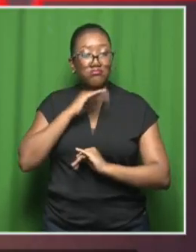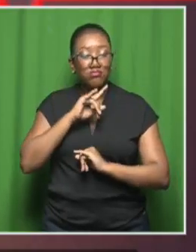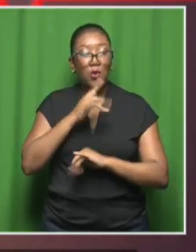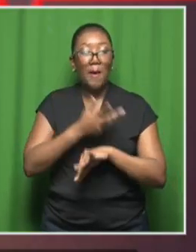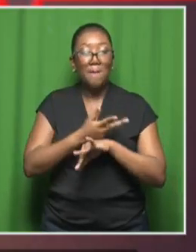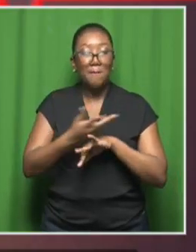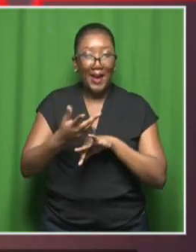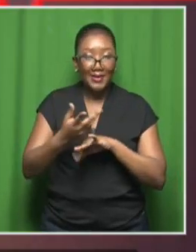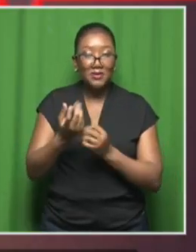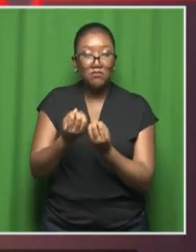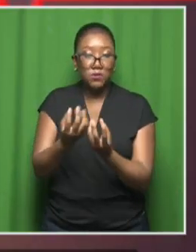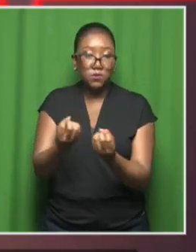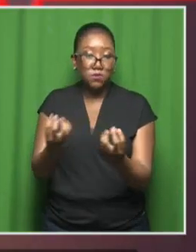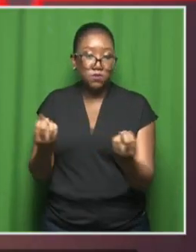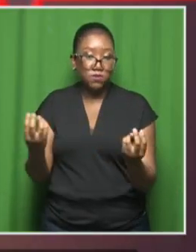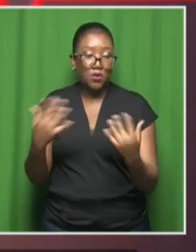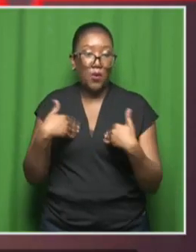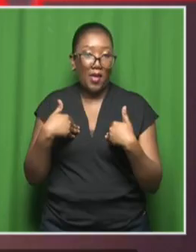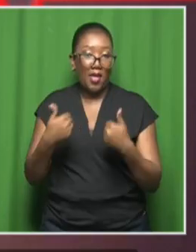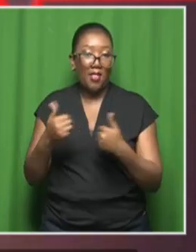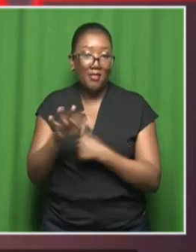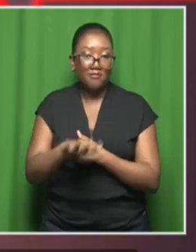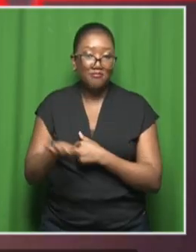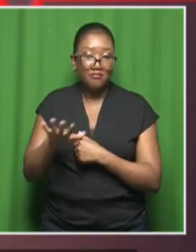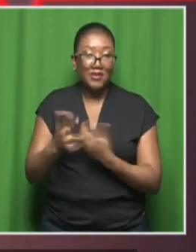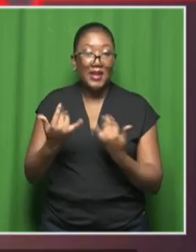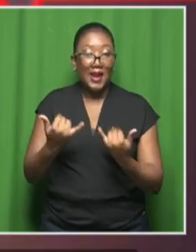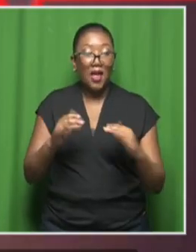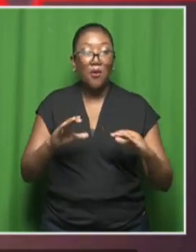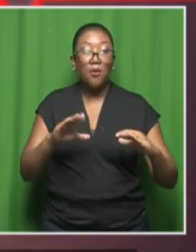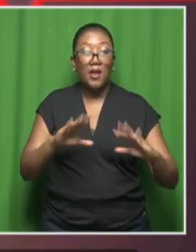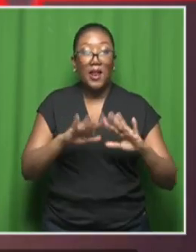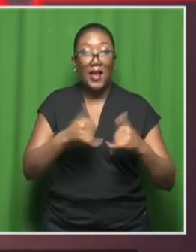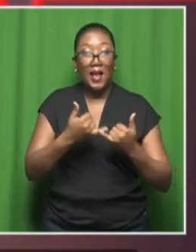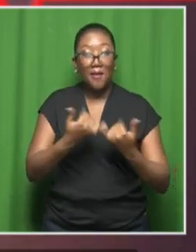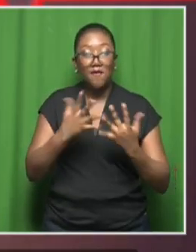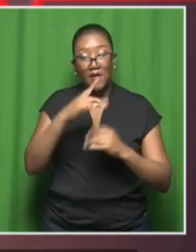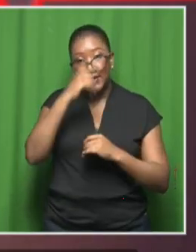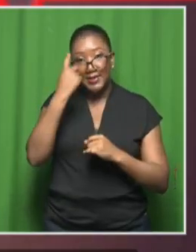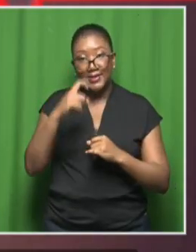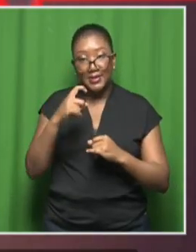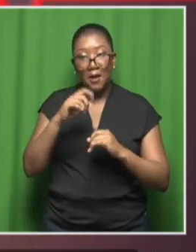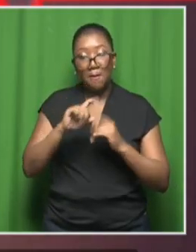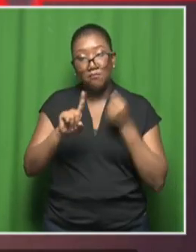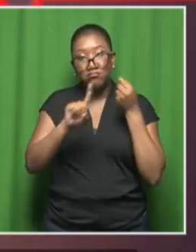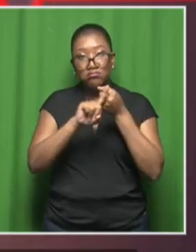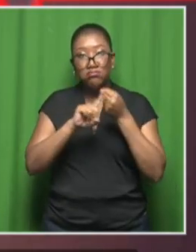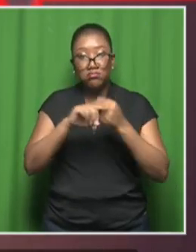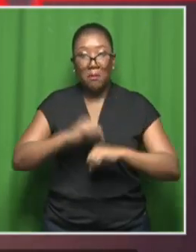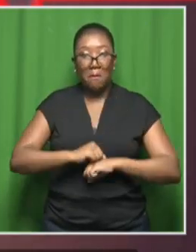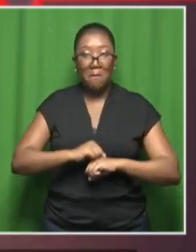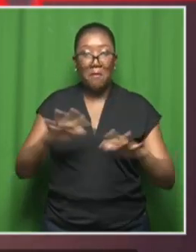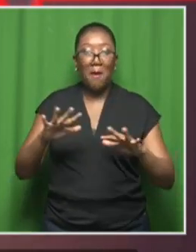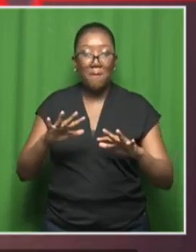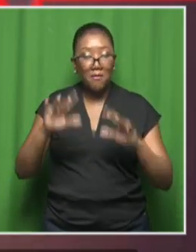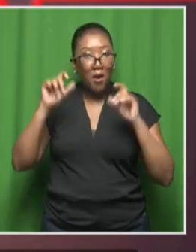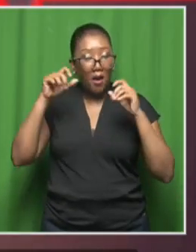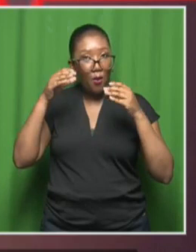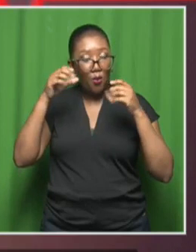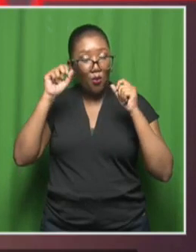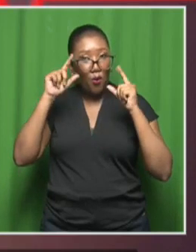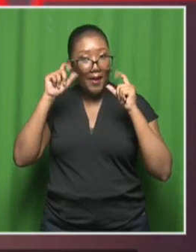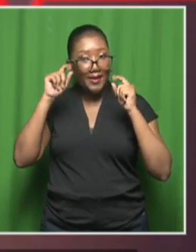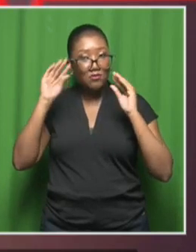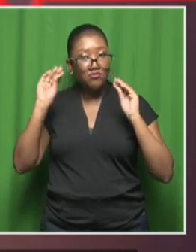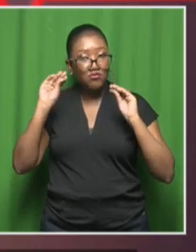nation's healthcare system. The SANBS summer campaign has a mission to raise awareness about the importance of regular